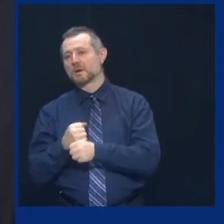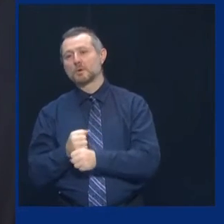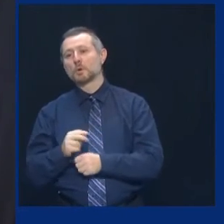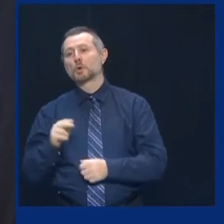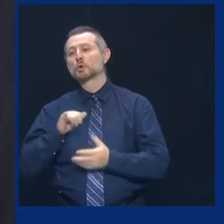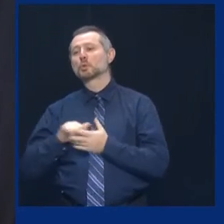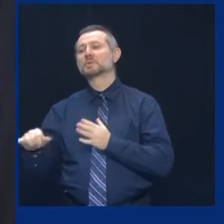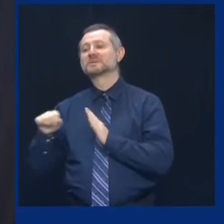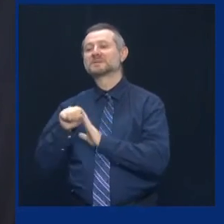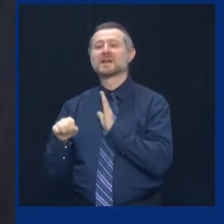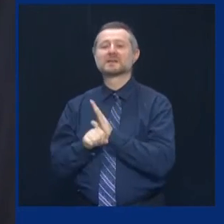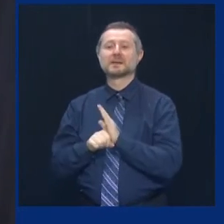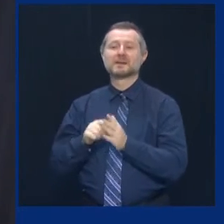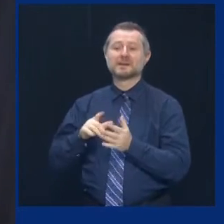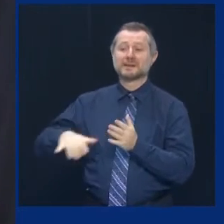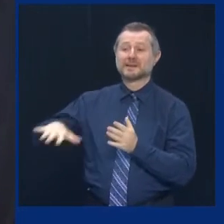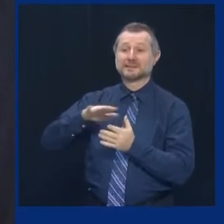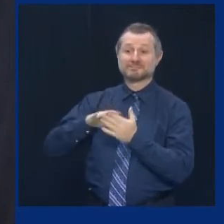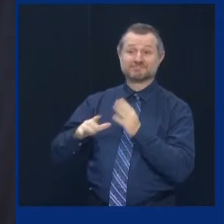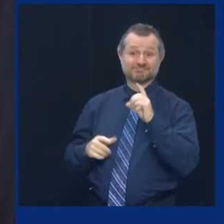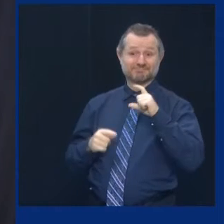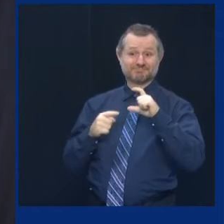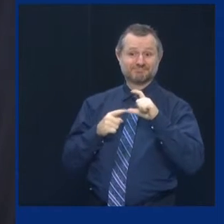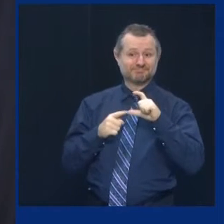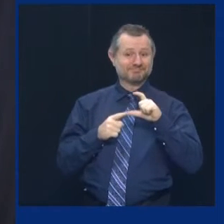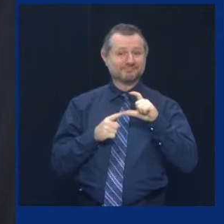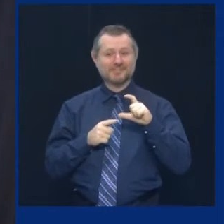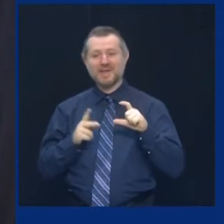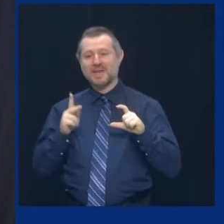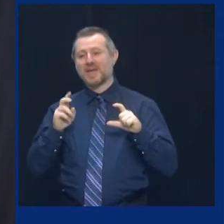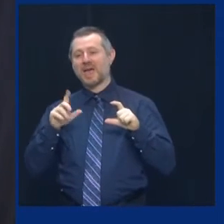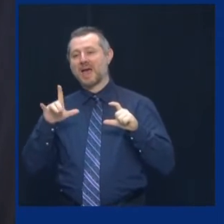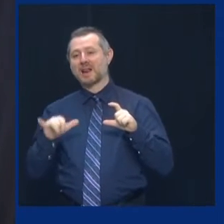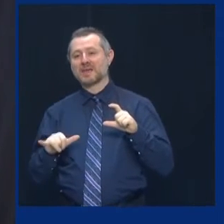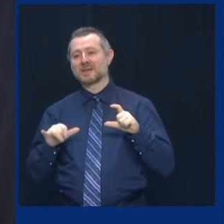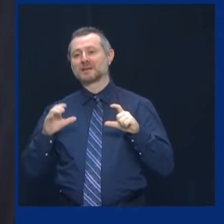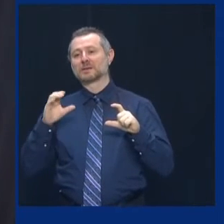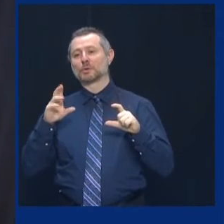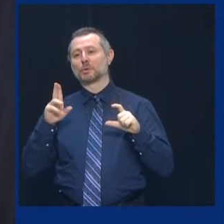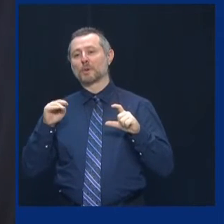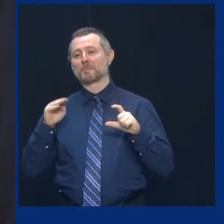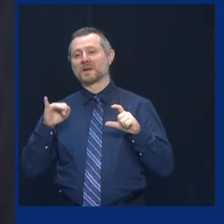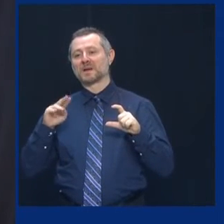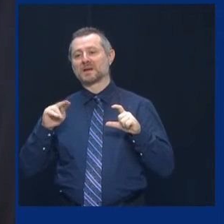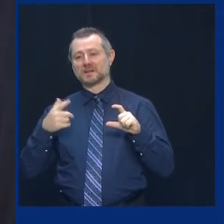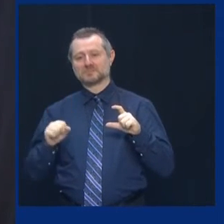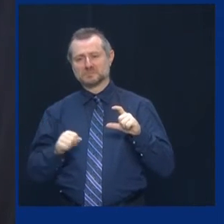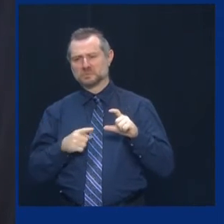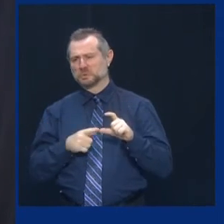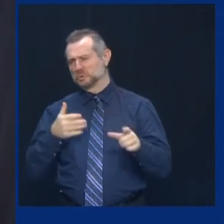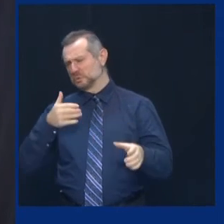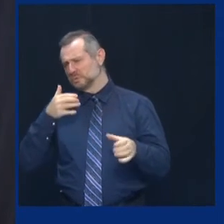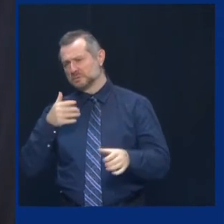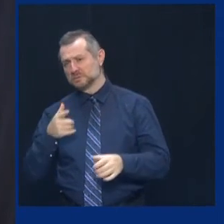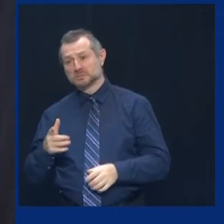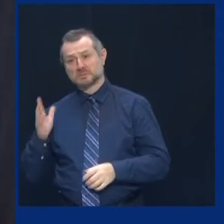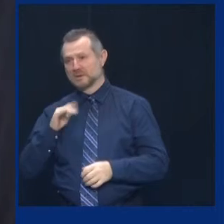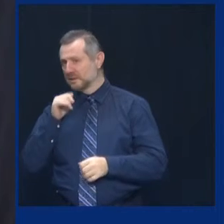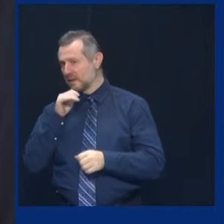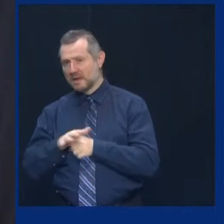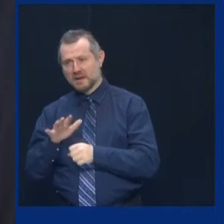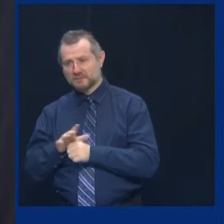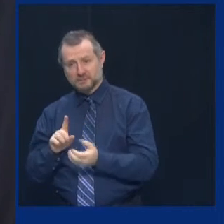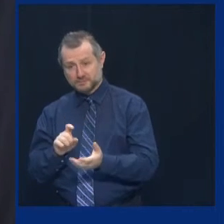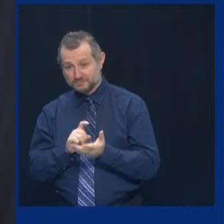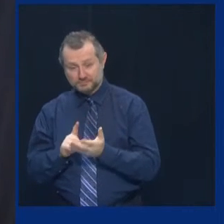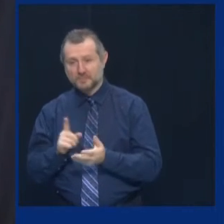available. Kelly Cummings, mastermind, when we had the shortage of hand sanitizer. It's highly effective.